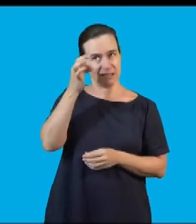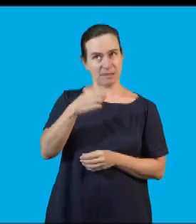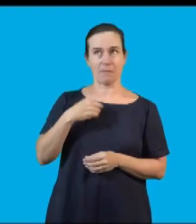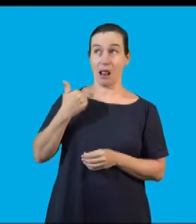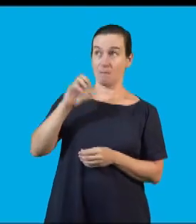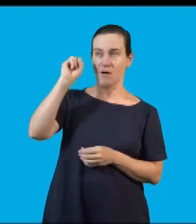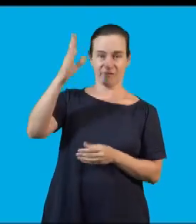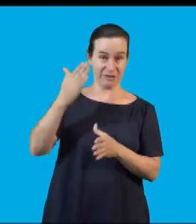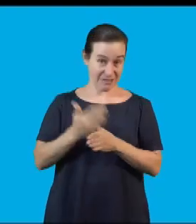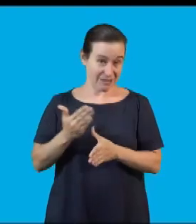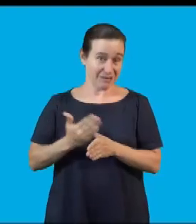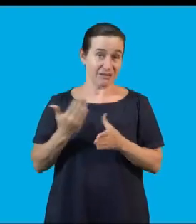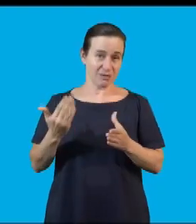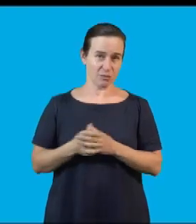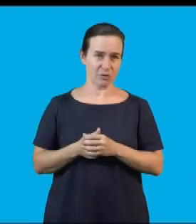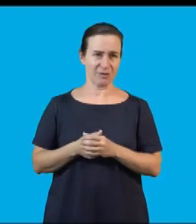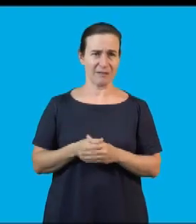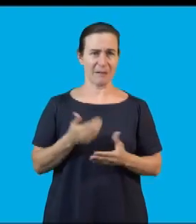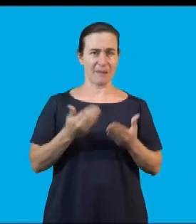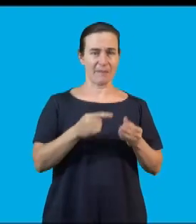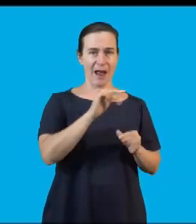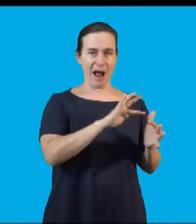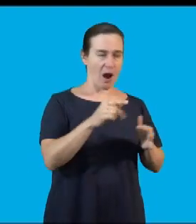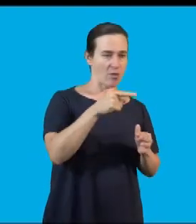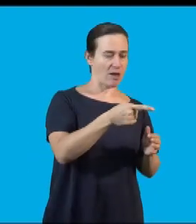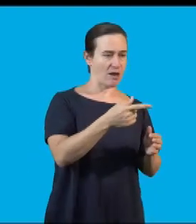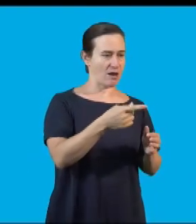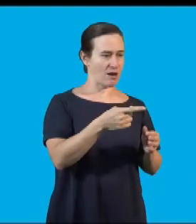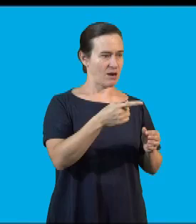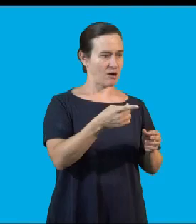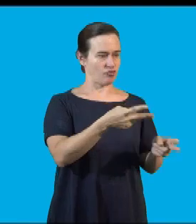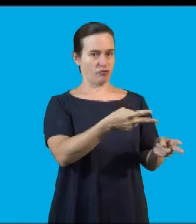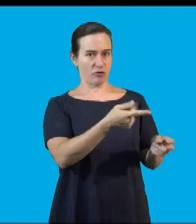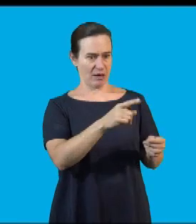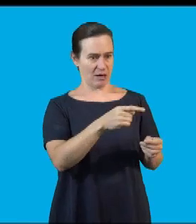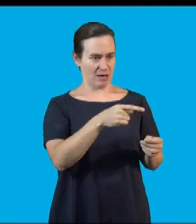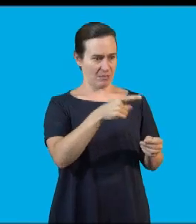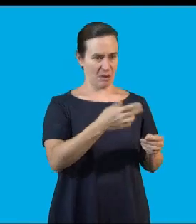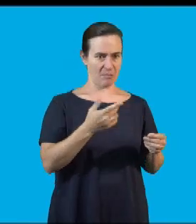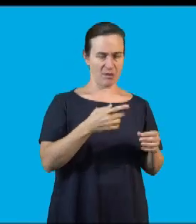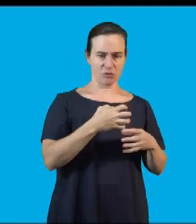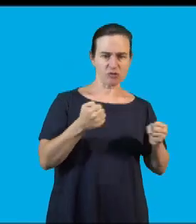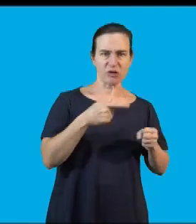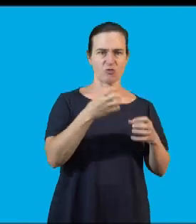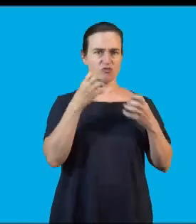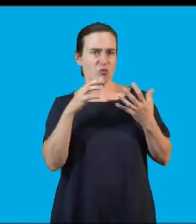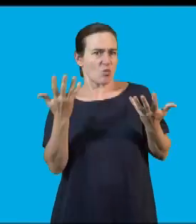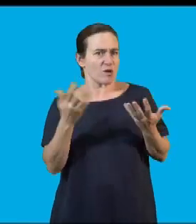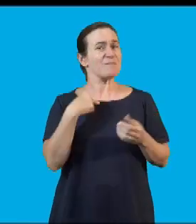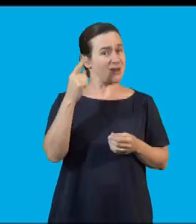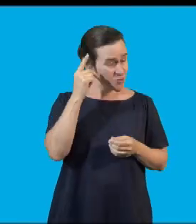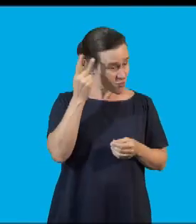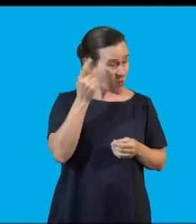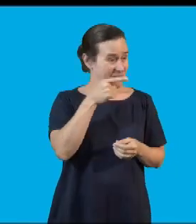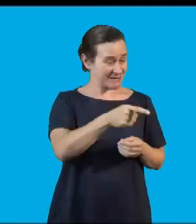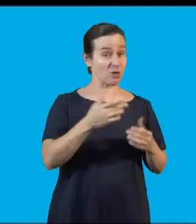decided to work overseas. The thought of their reaction worries me. I know they will be concerned about the distance